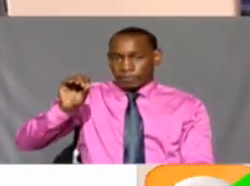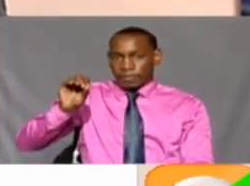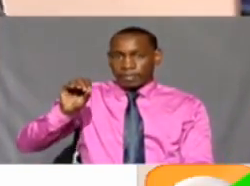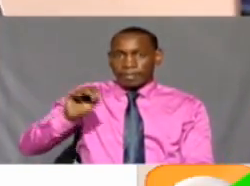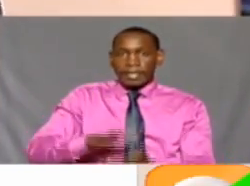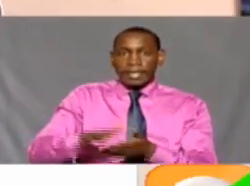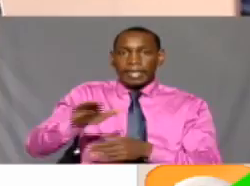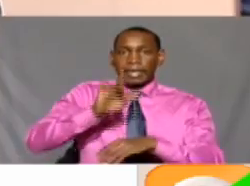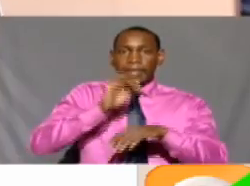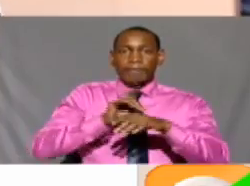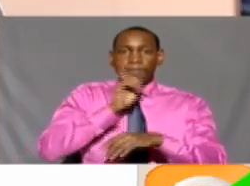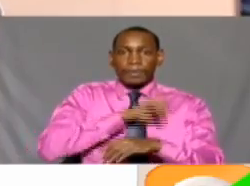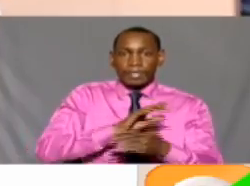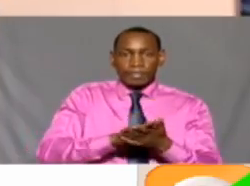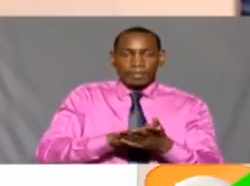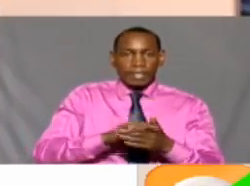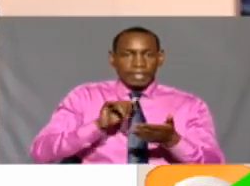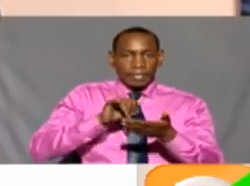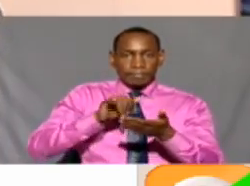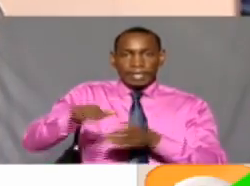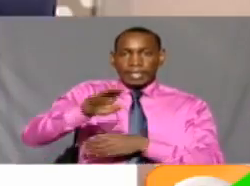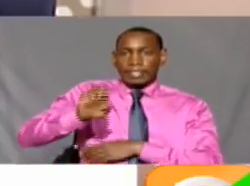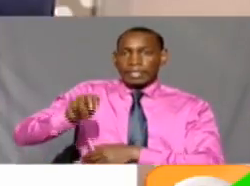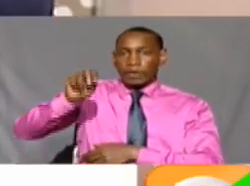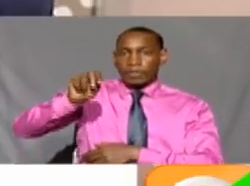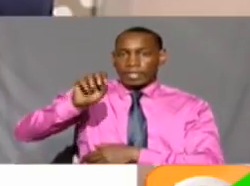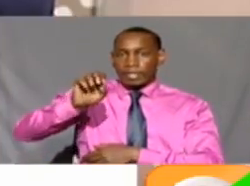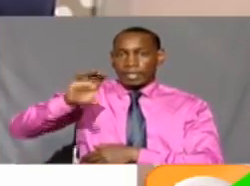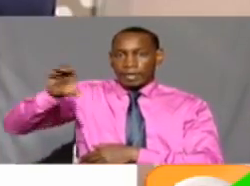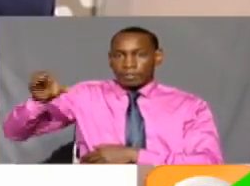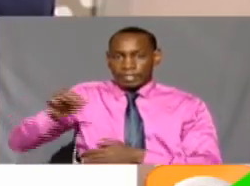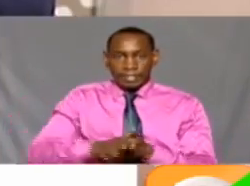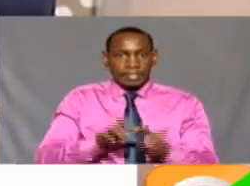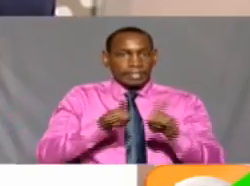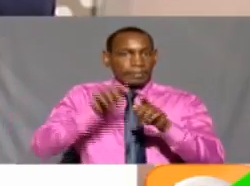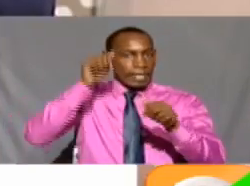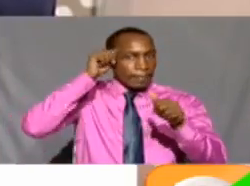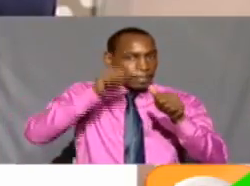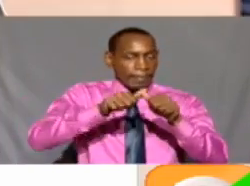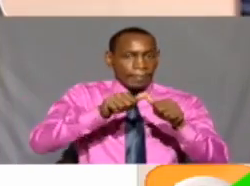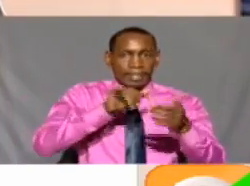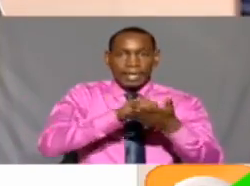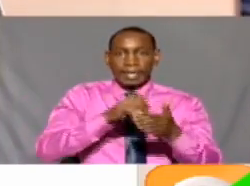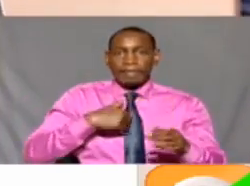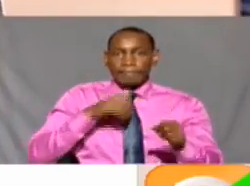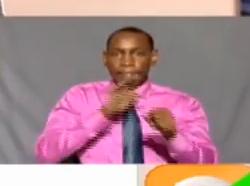threat to crops are still the northern counties. But then you also have to remember that there's also a lot of